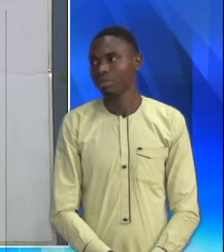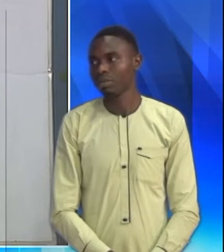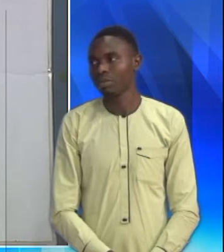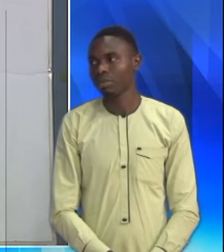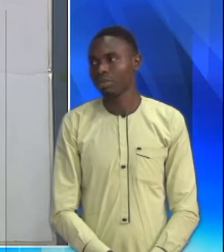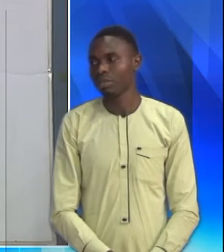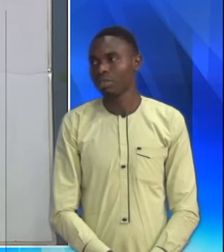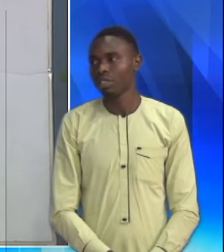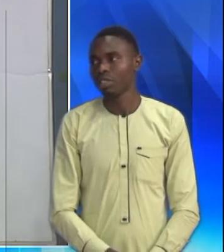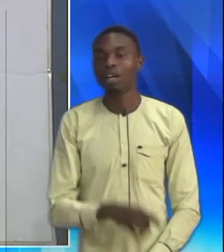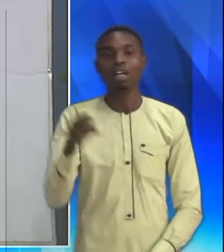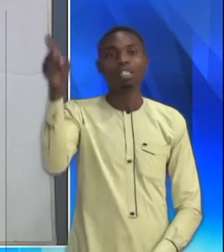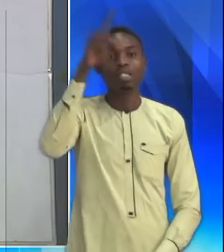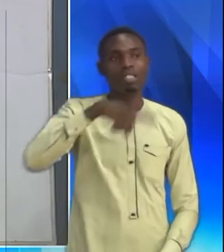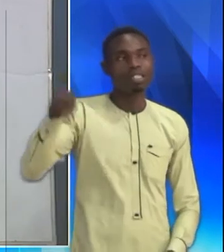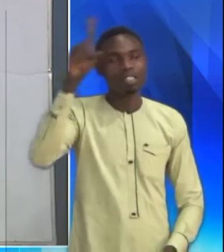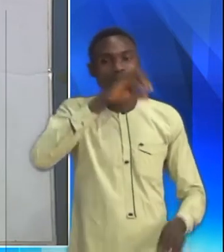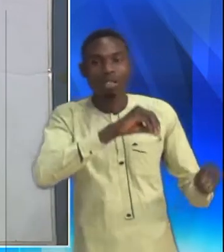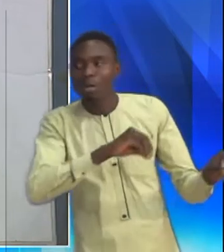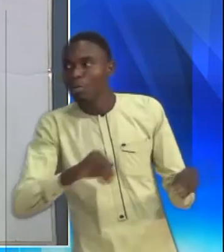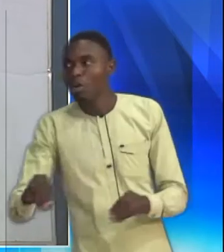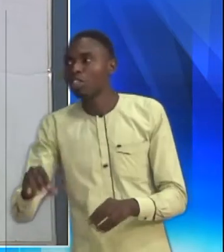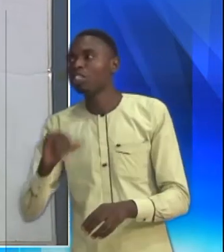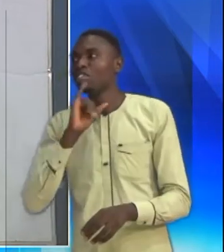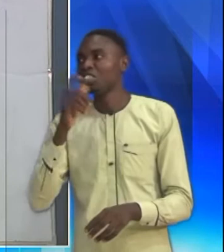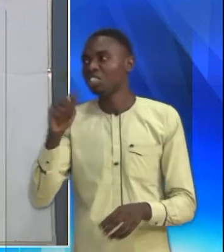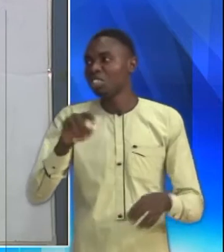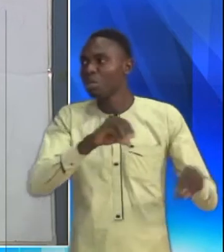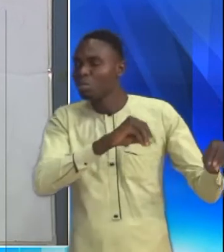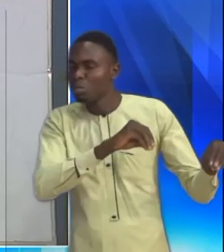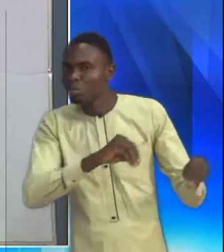In a circular, please, from the name, circulatory,